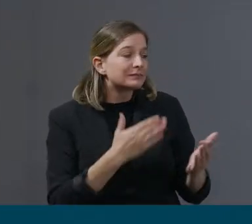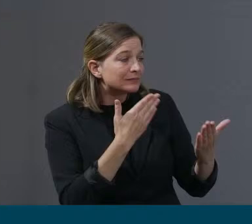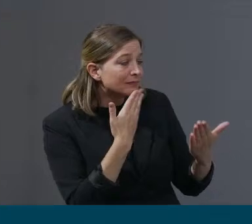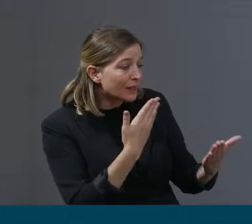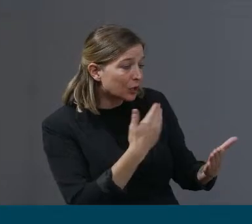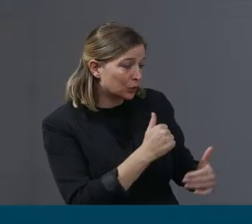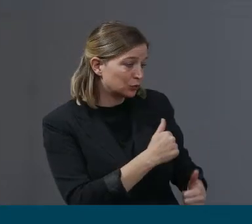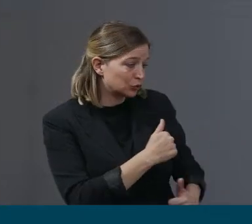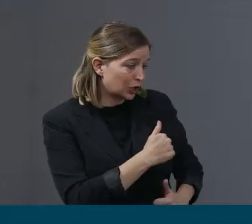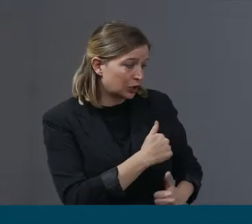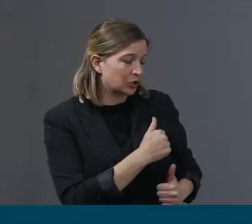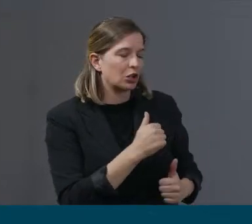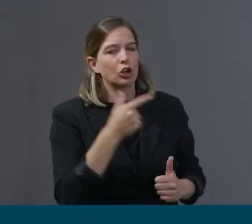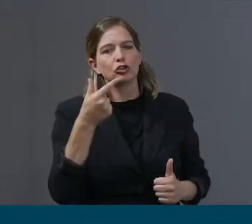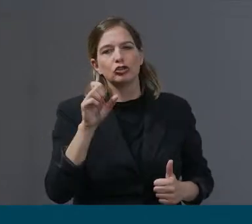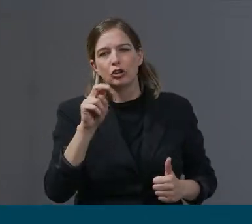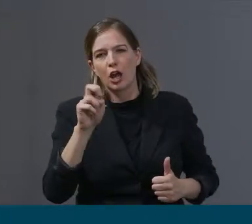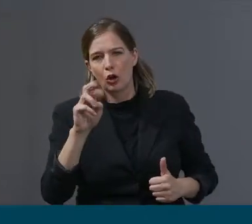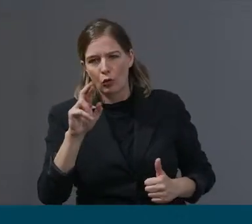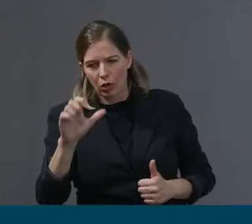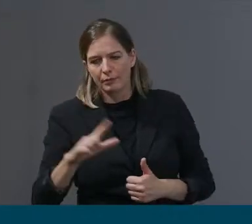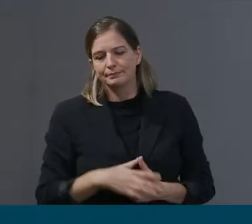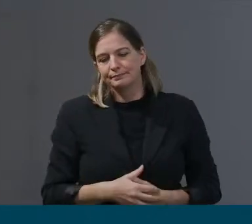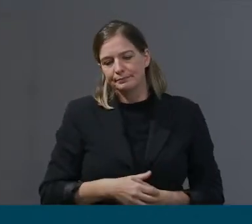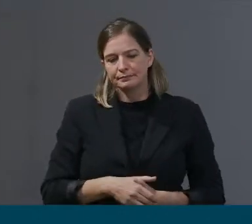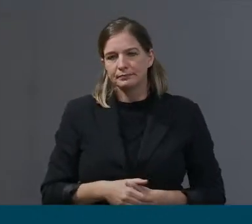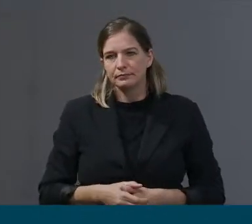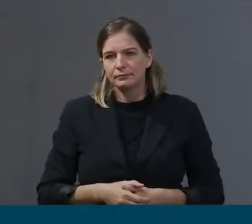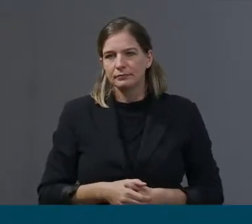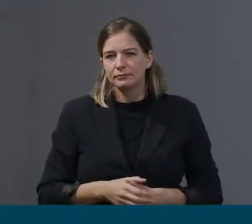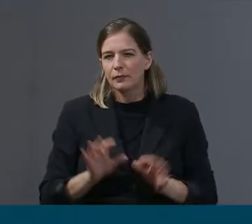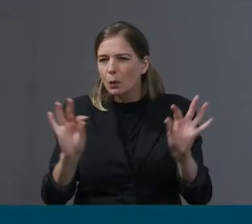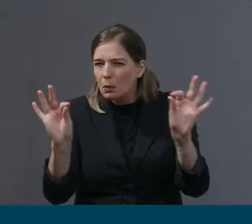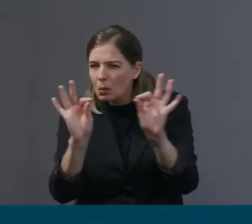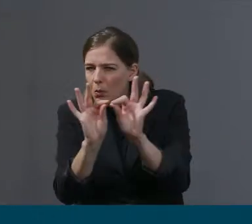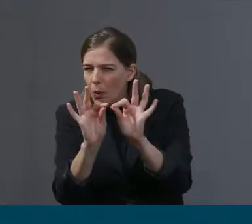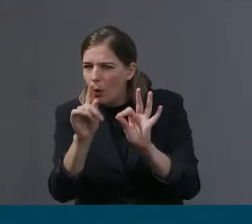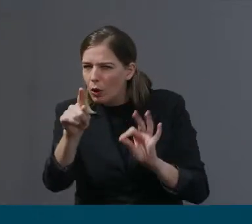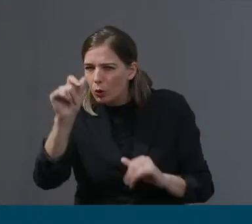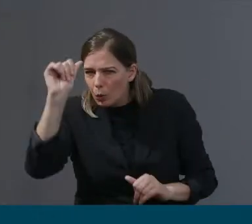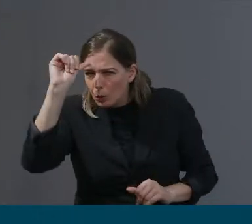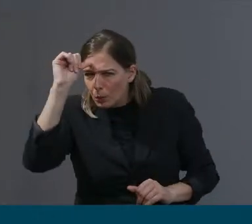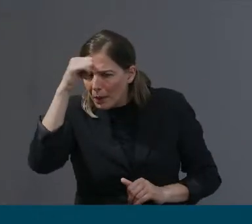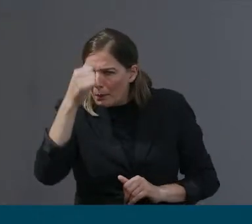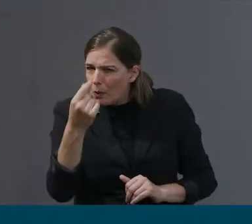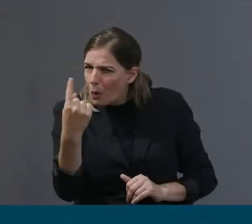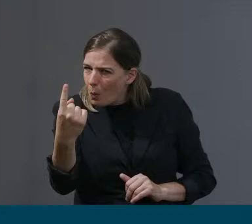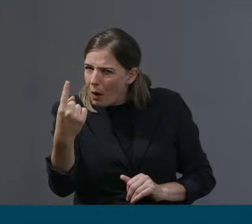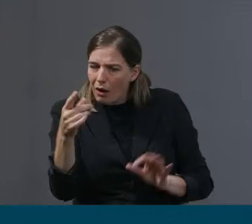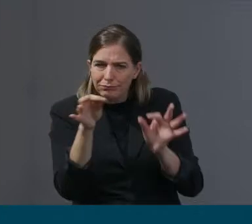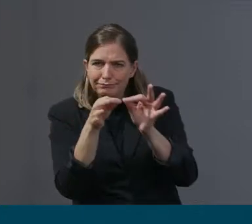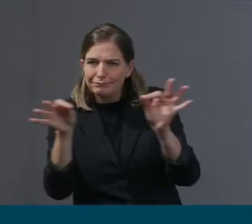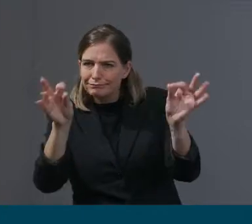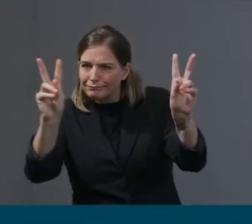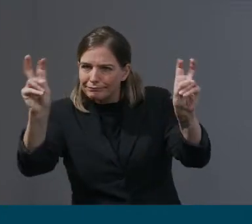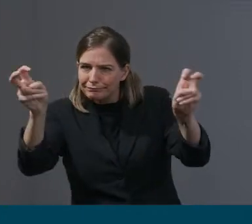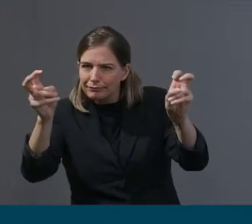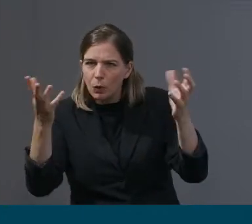So if you remember one thing from today's press conference, it is